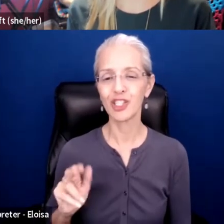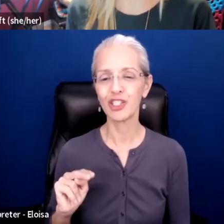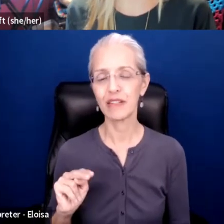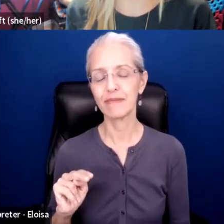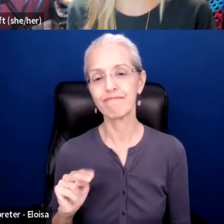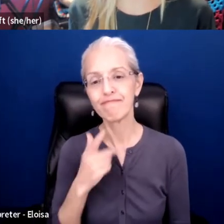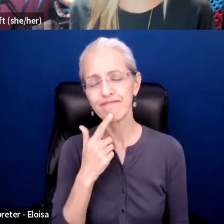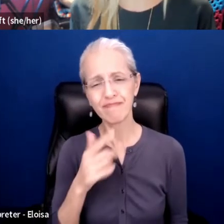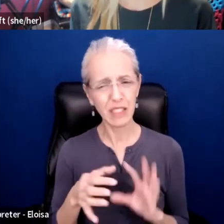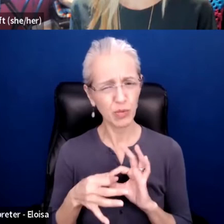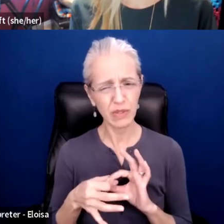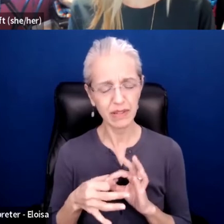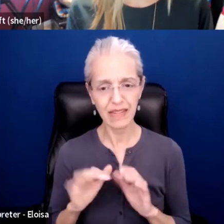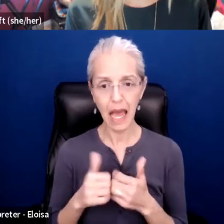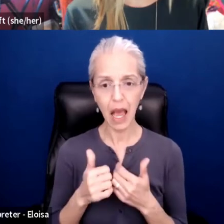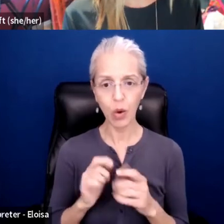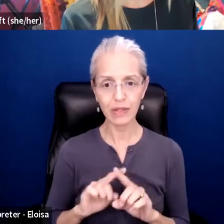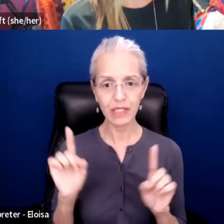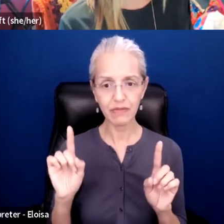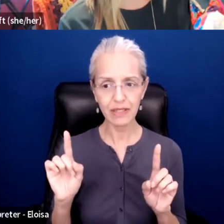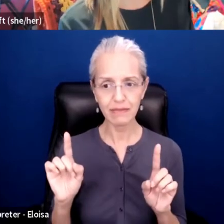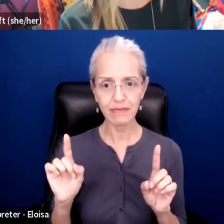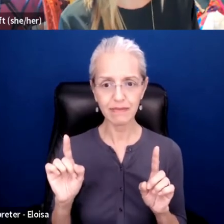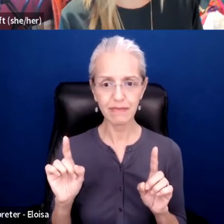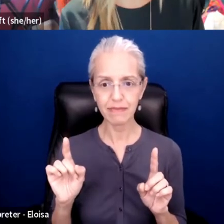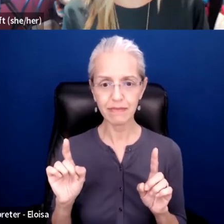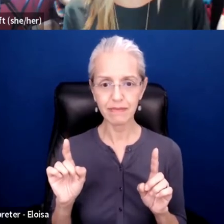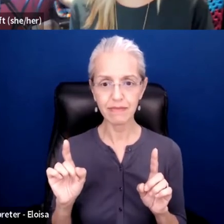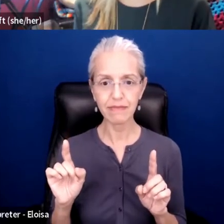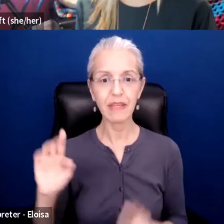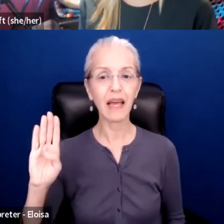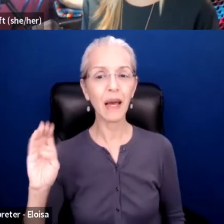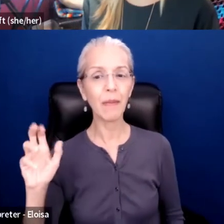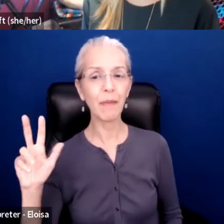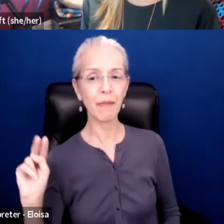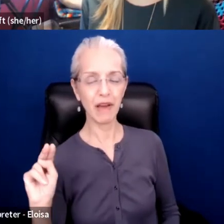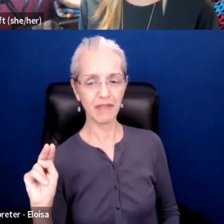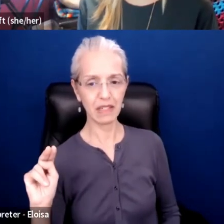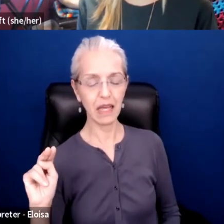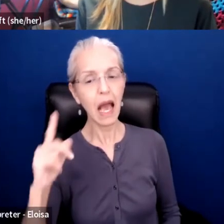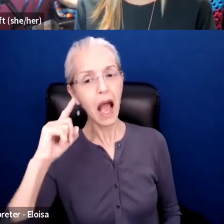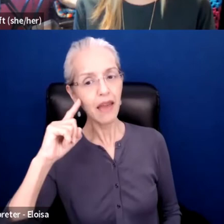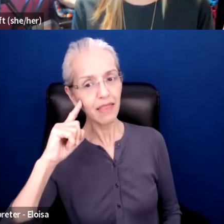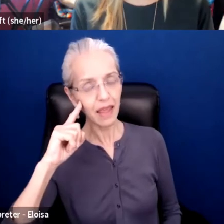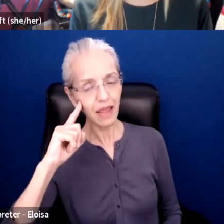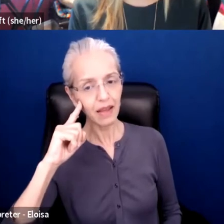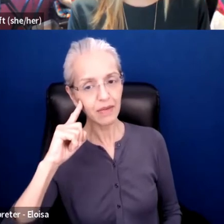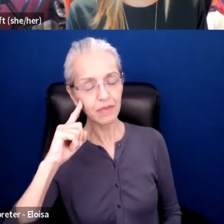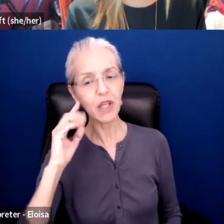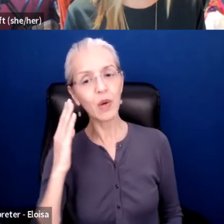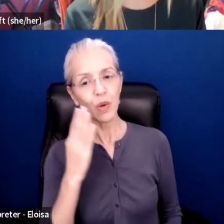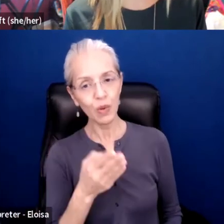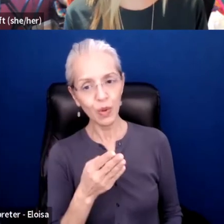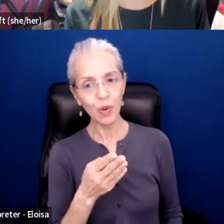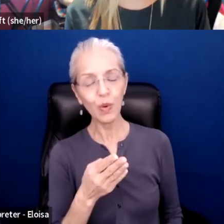In terms of how different. So I think I you know, being that